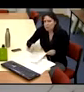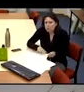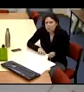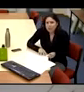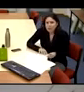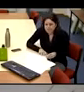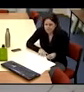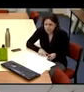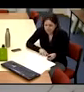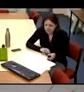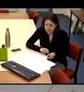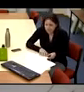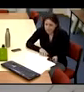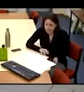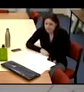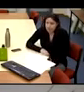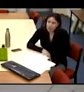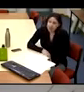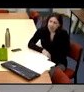But of all the people I interviewed,